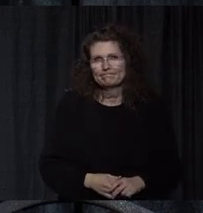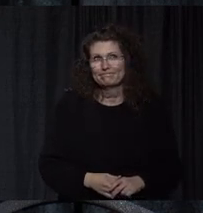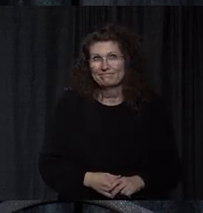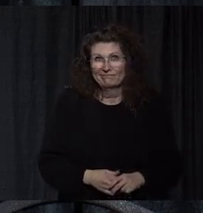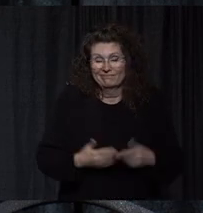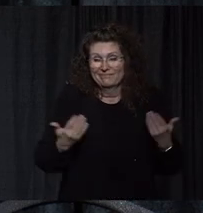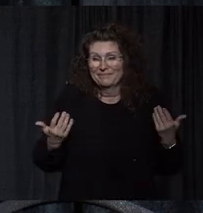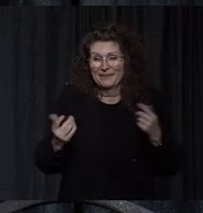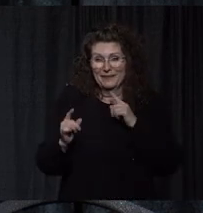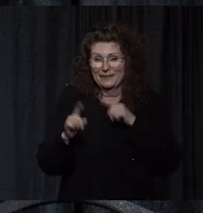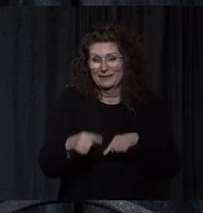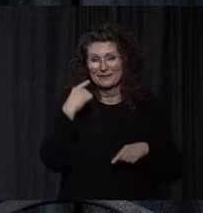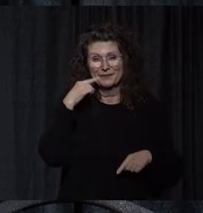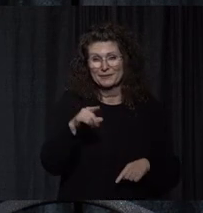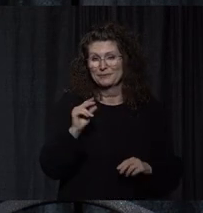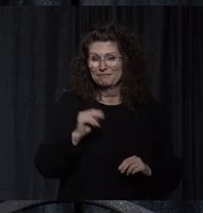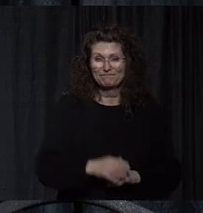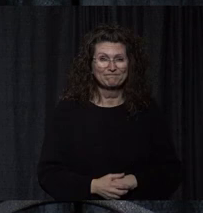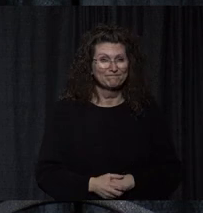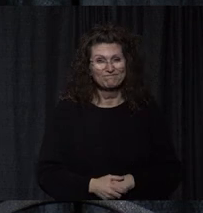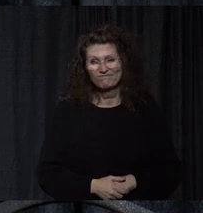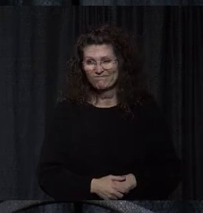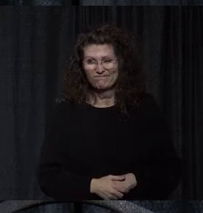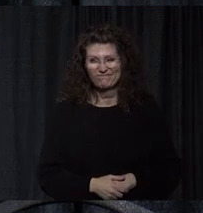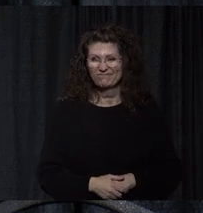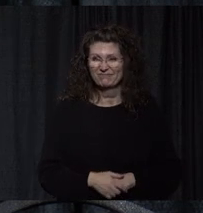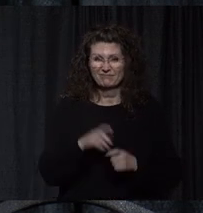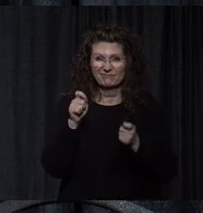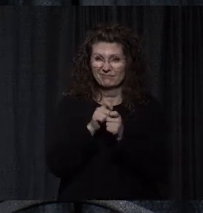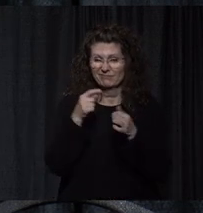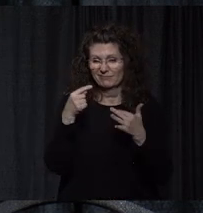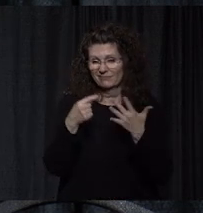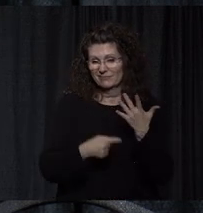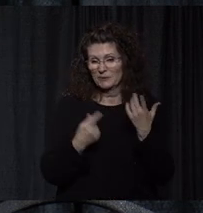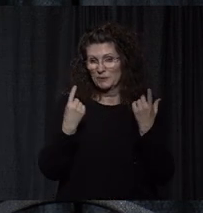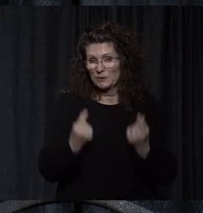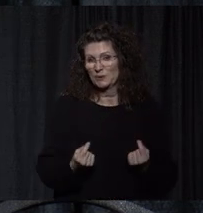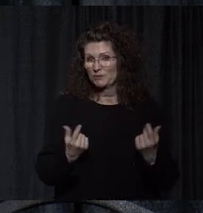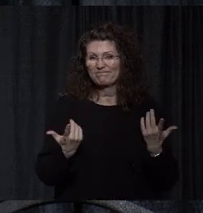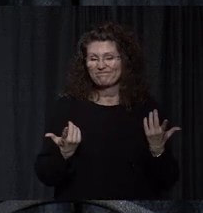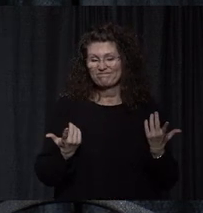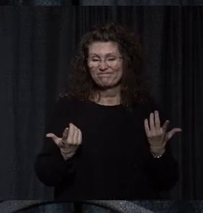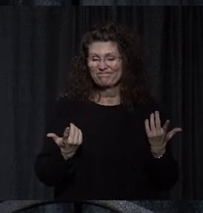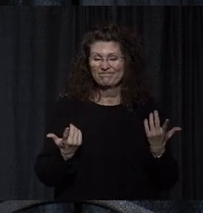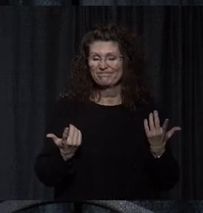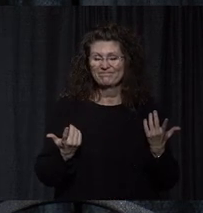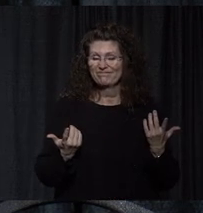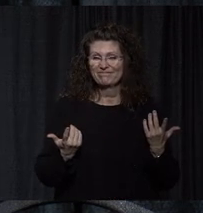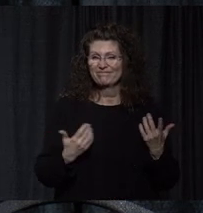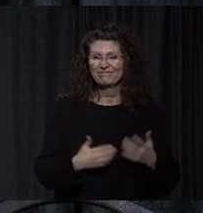formula, just an opportunity to,